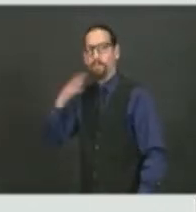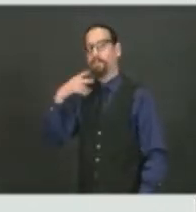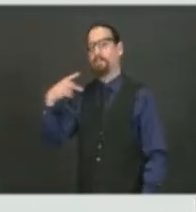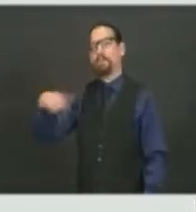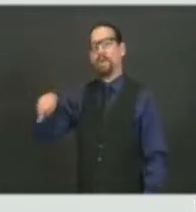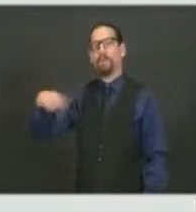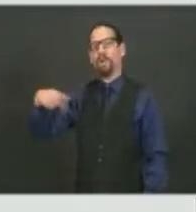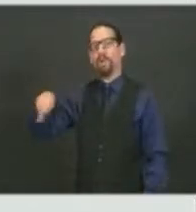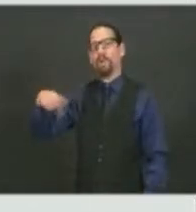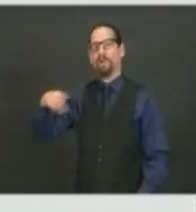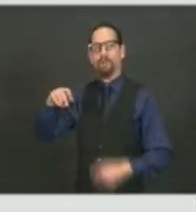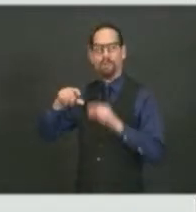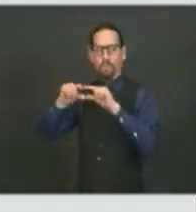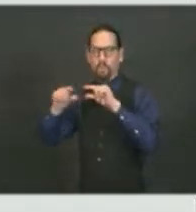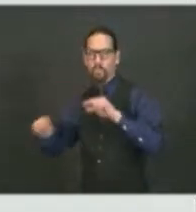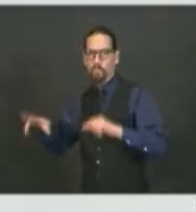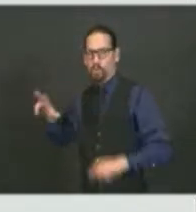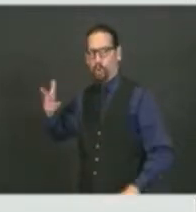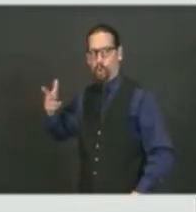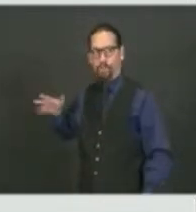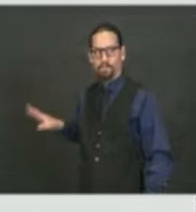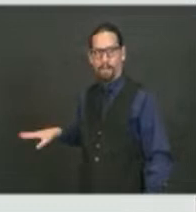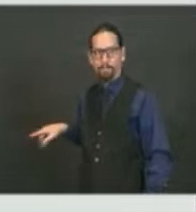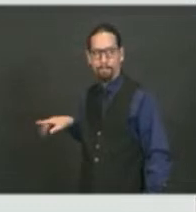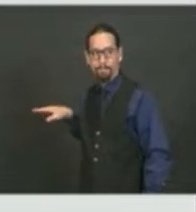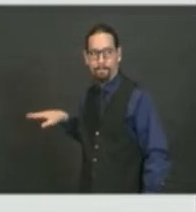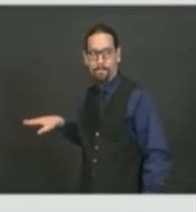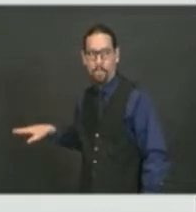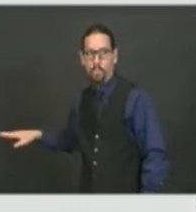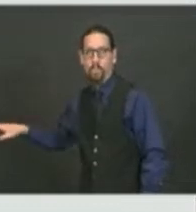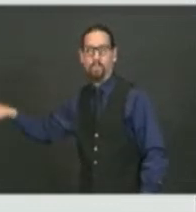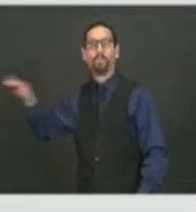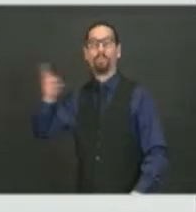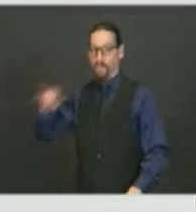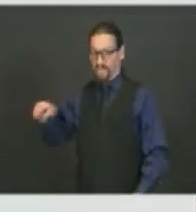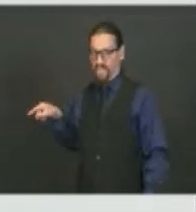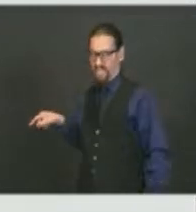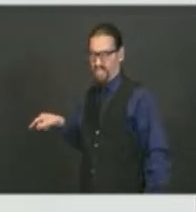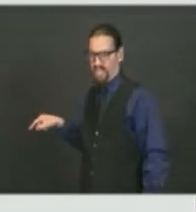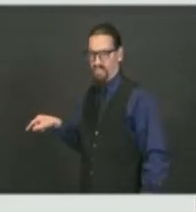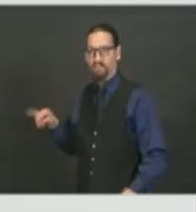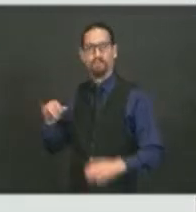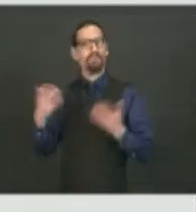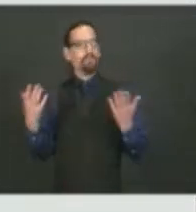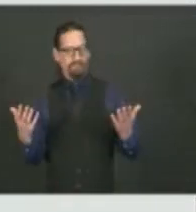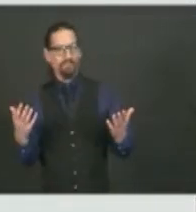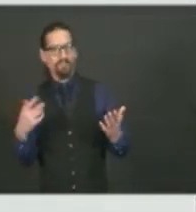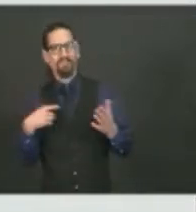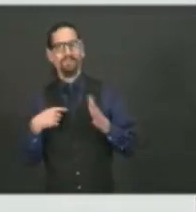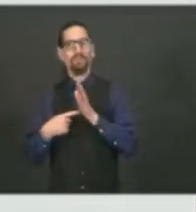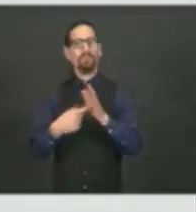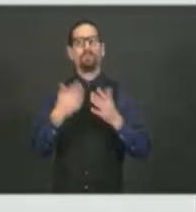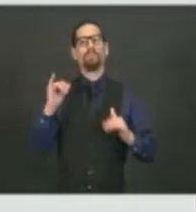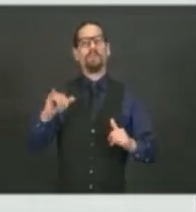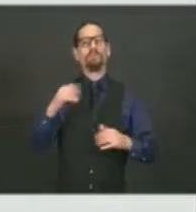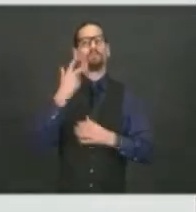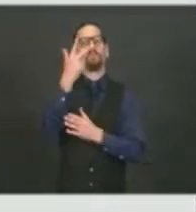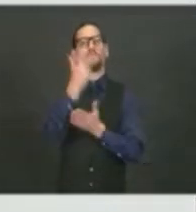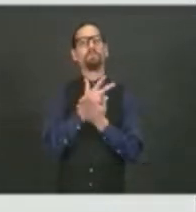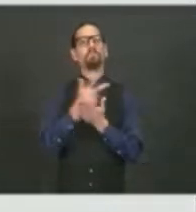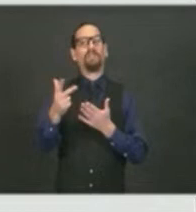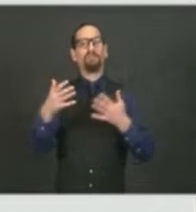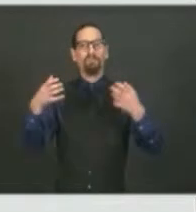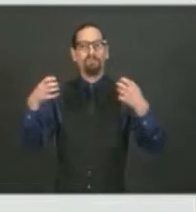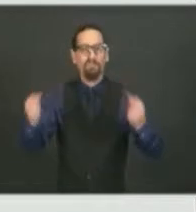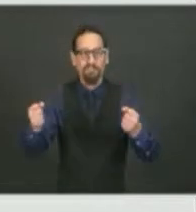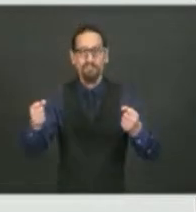line on your screen. The purple line on your screen models a 3-week pause, which we've been